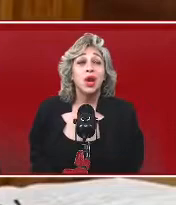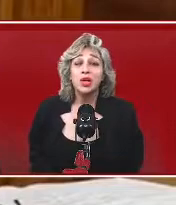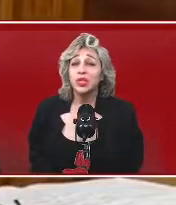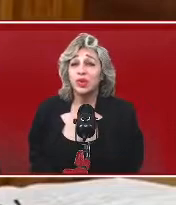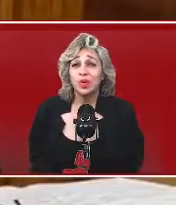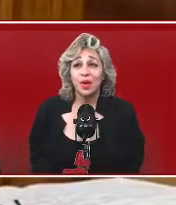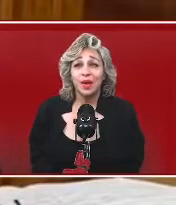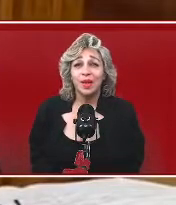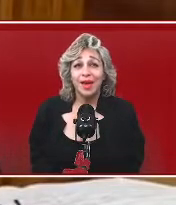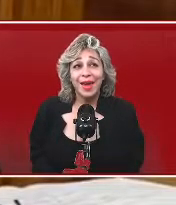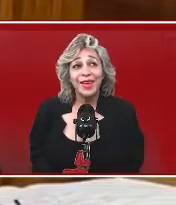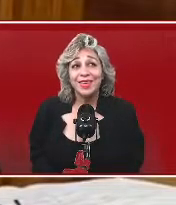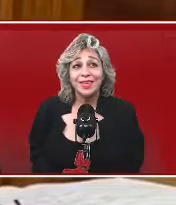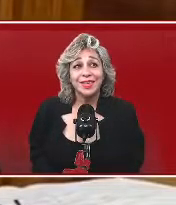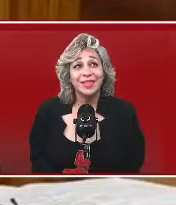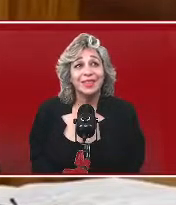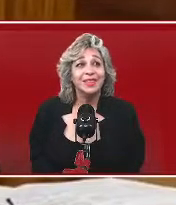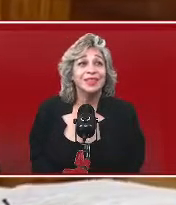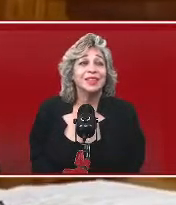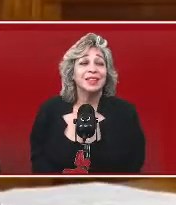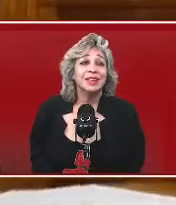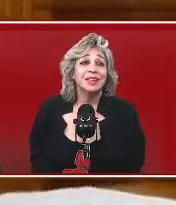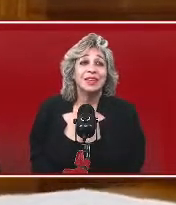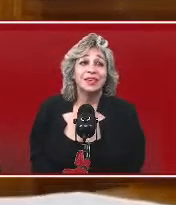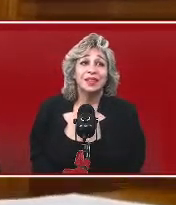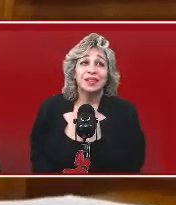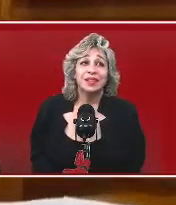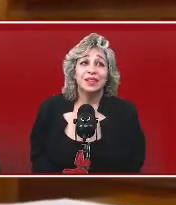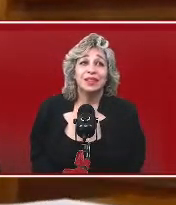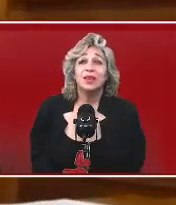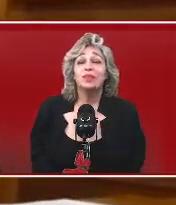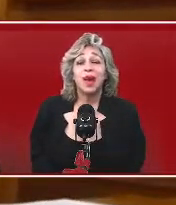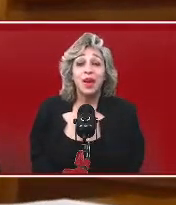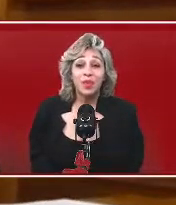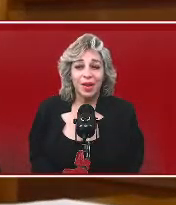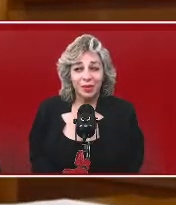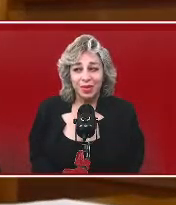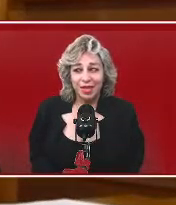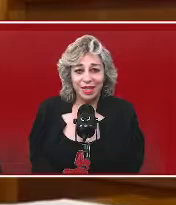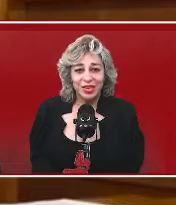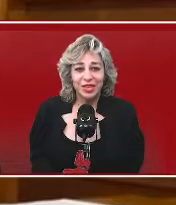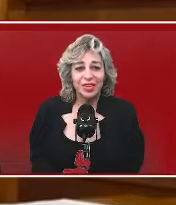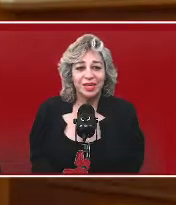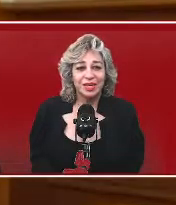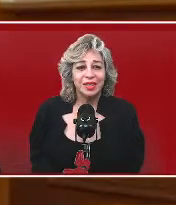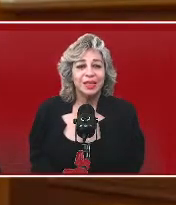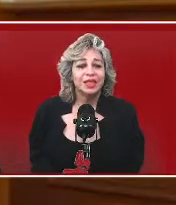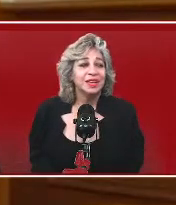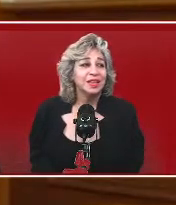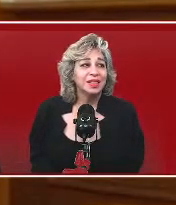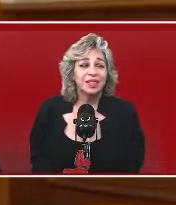We are doing well, and mi recomendación my recommendation,